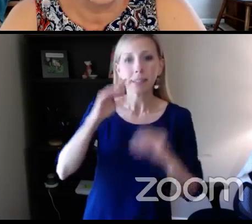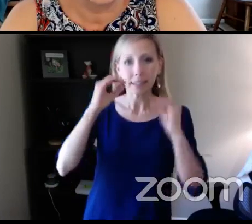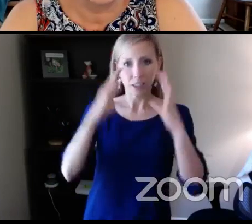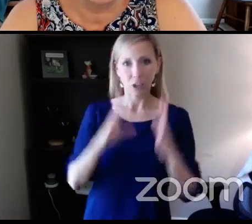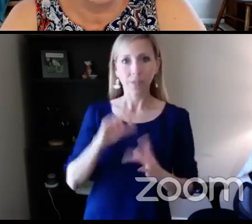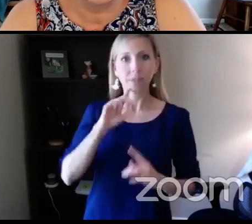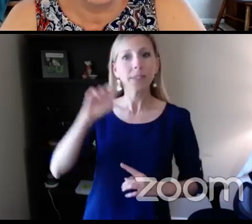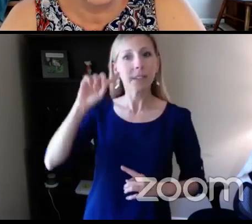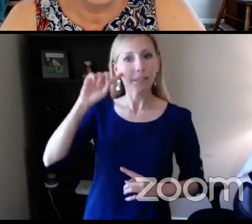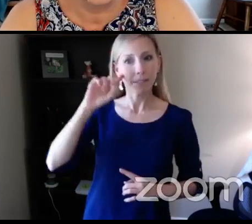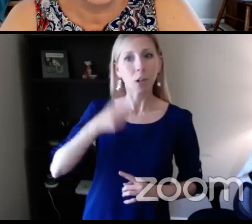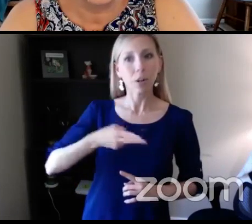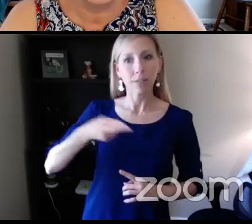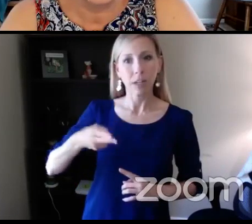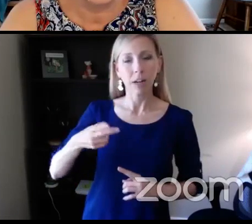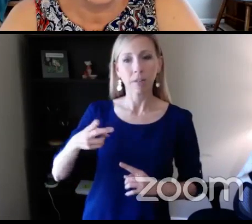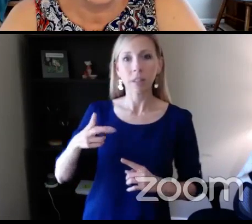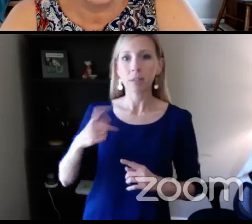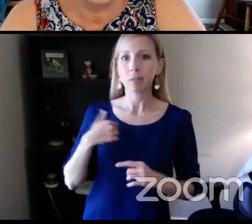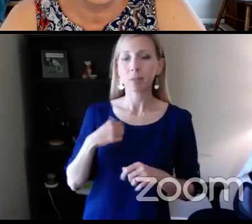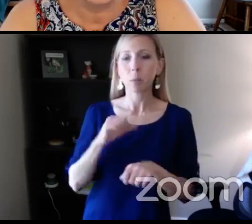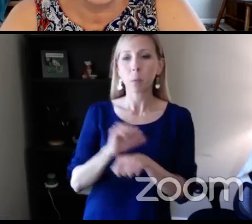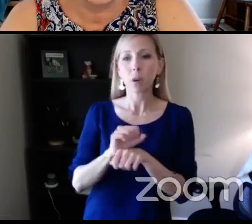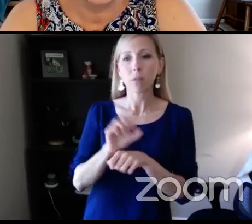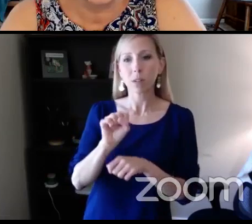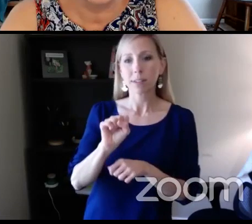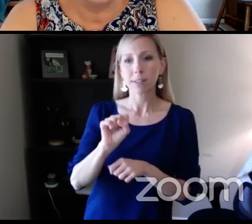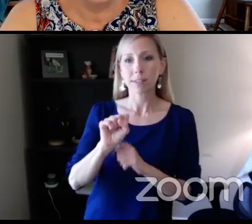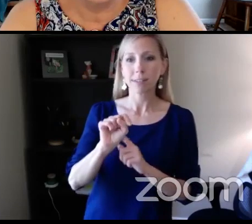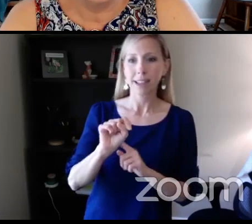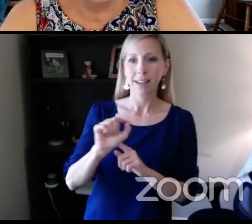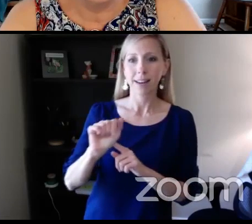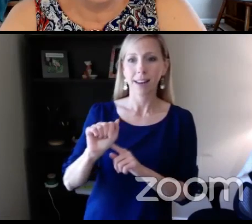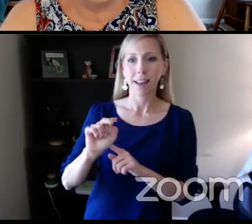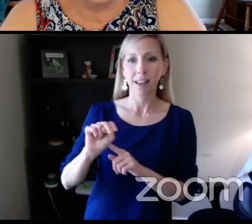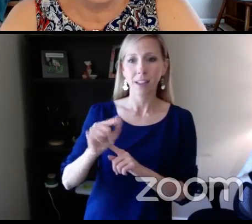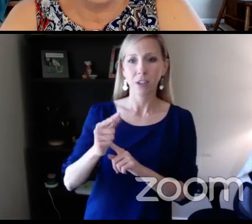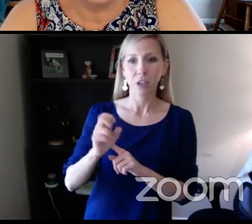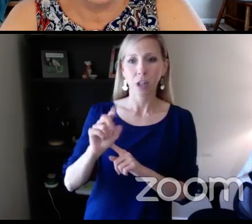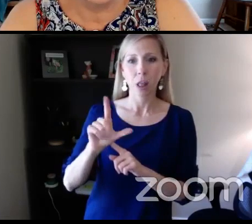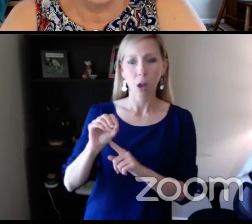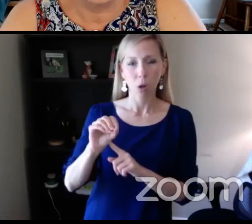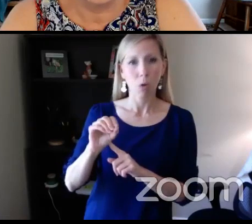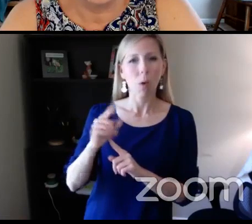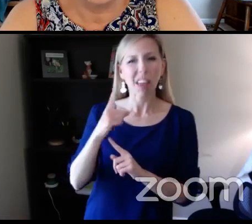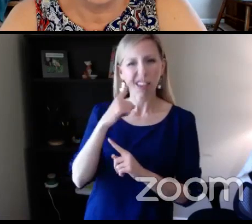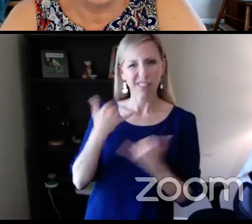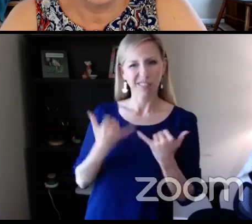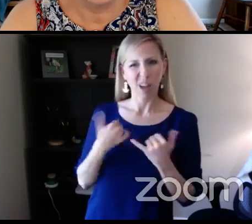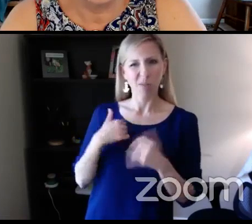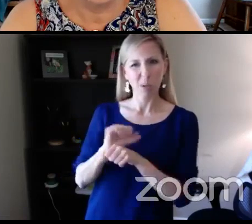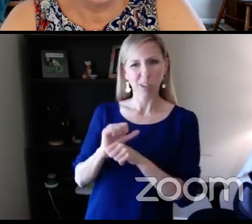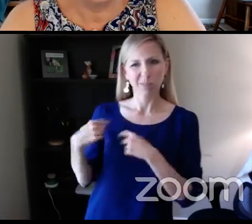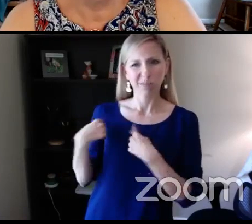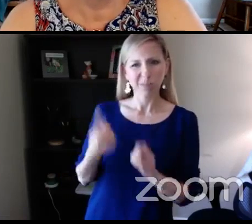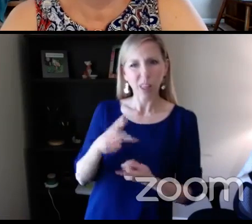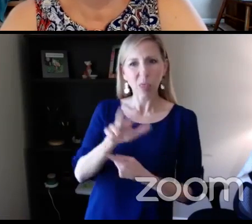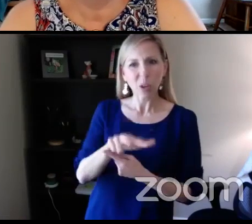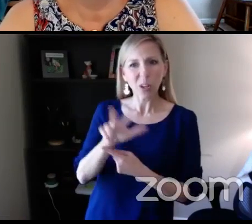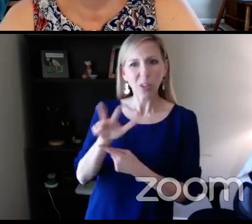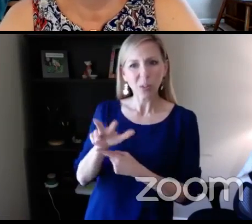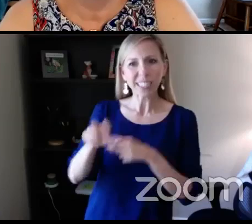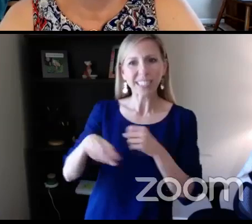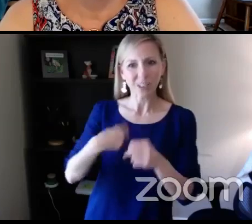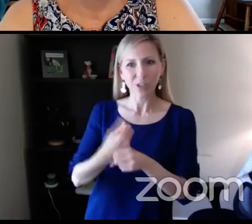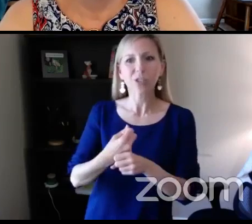I've been working for San Angelo ISD for, I think this is my 33rd year.